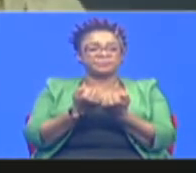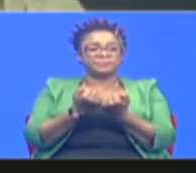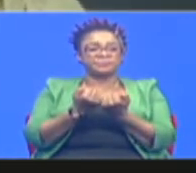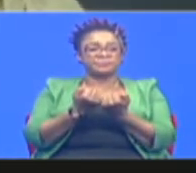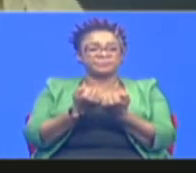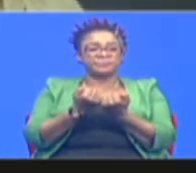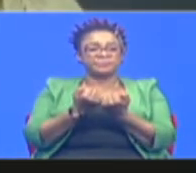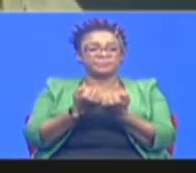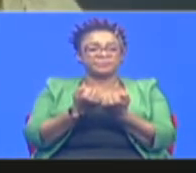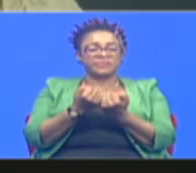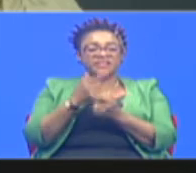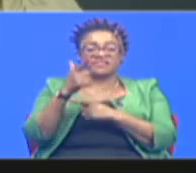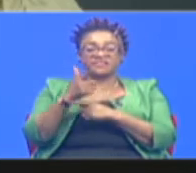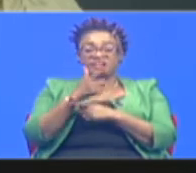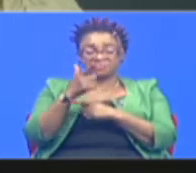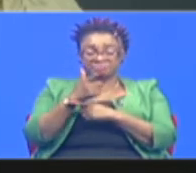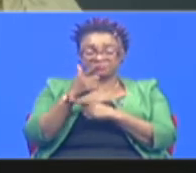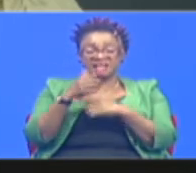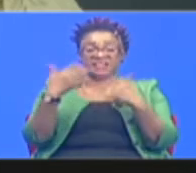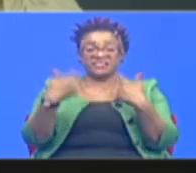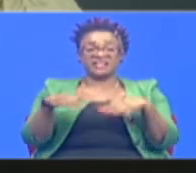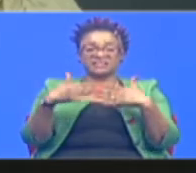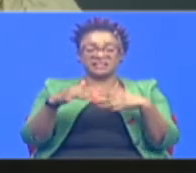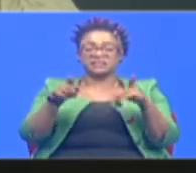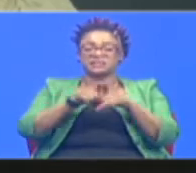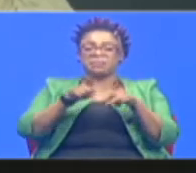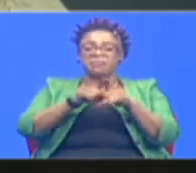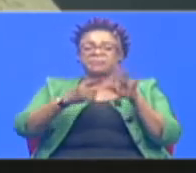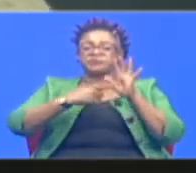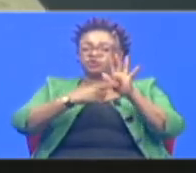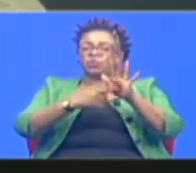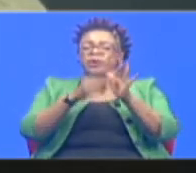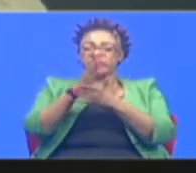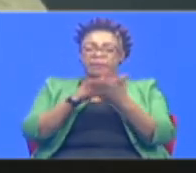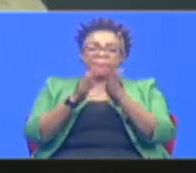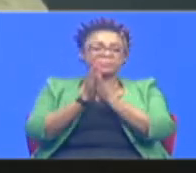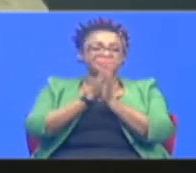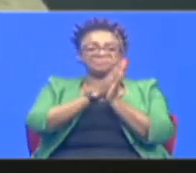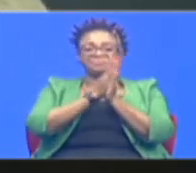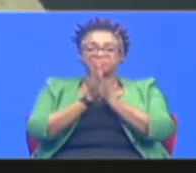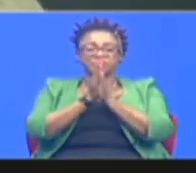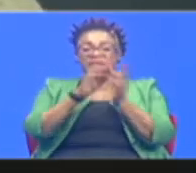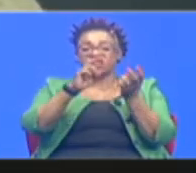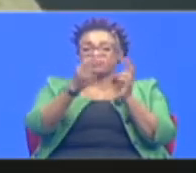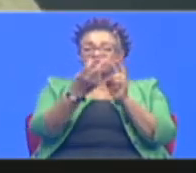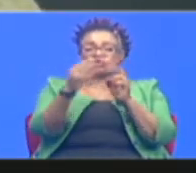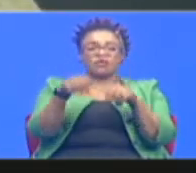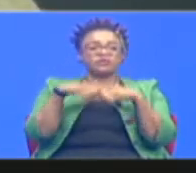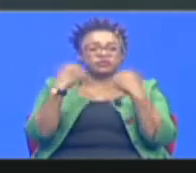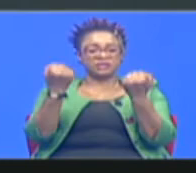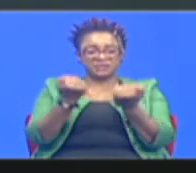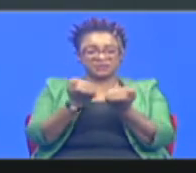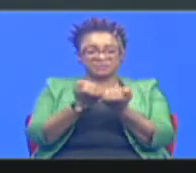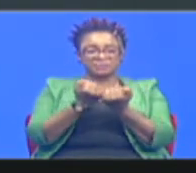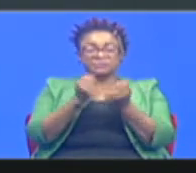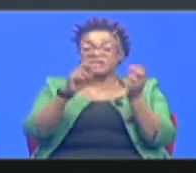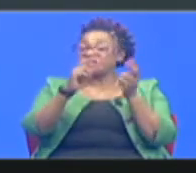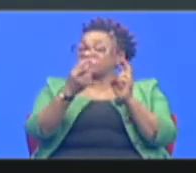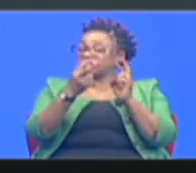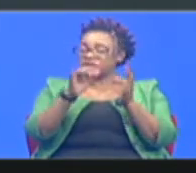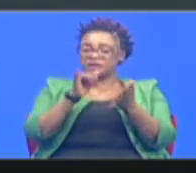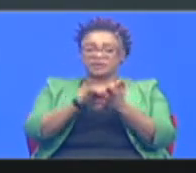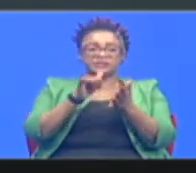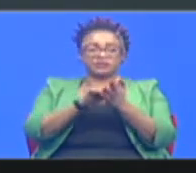The film and theatre space is also staging hard-hitting stories and reflections of society, reflections that should leave